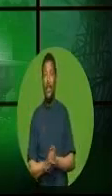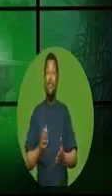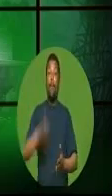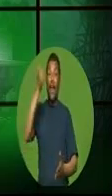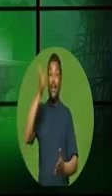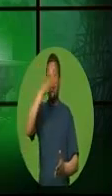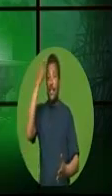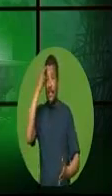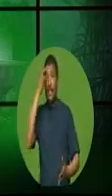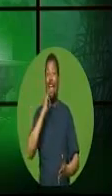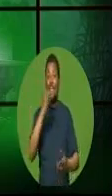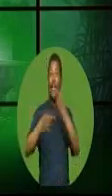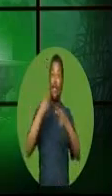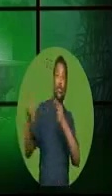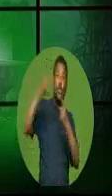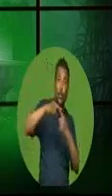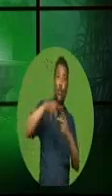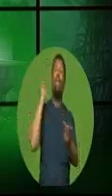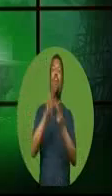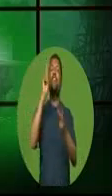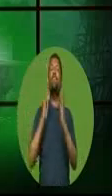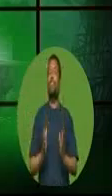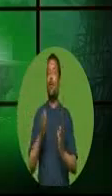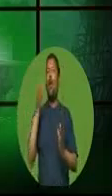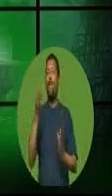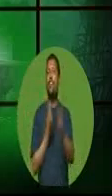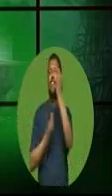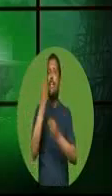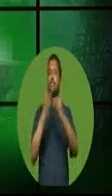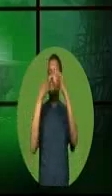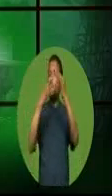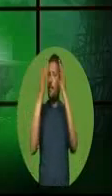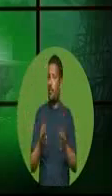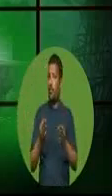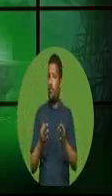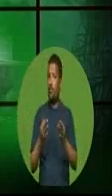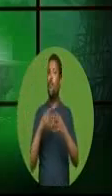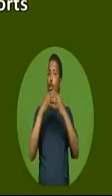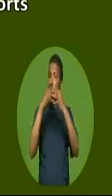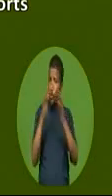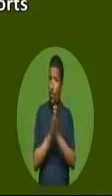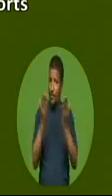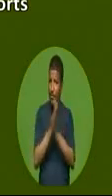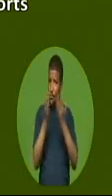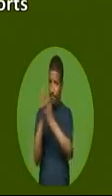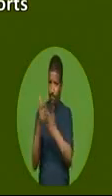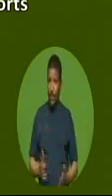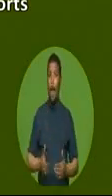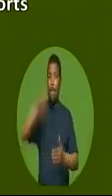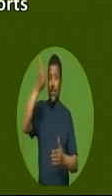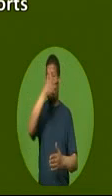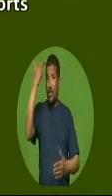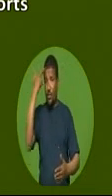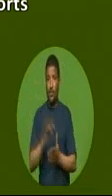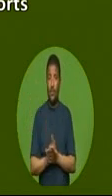main reason is related to the effectiveness of the trade restriction instruments. The major